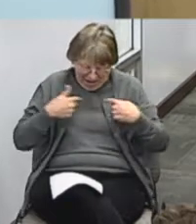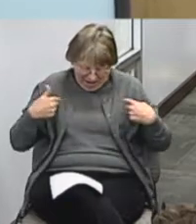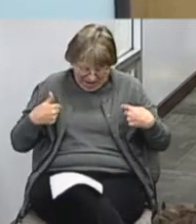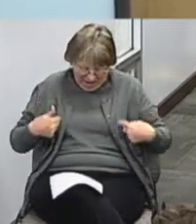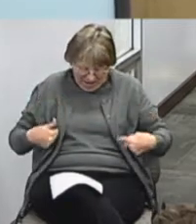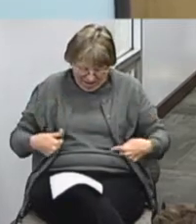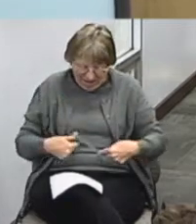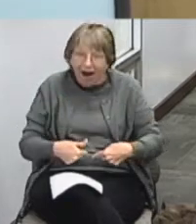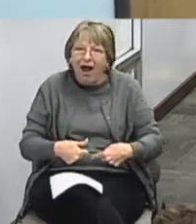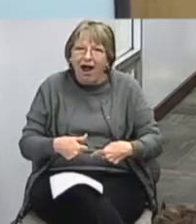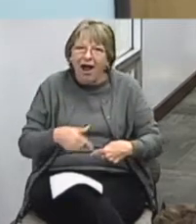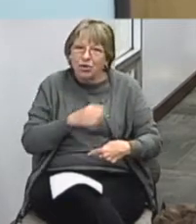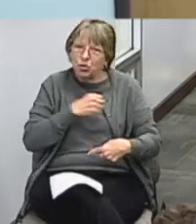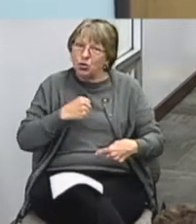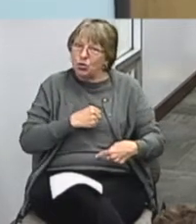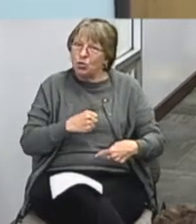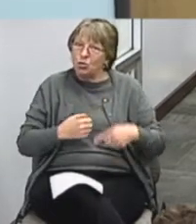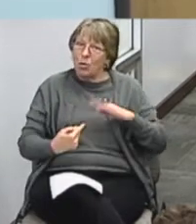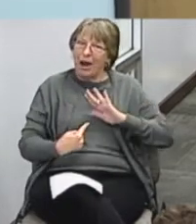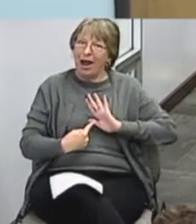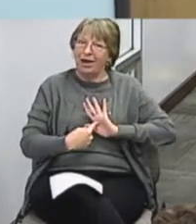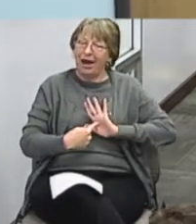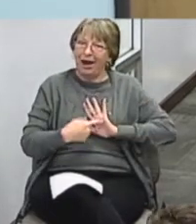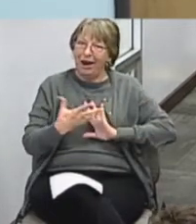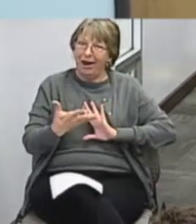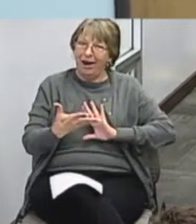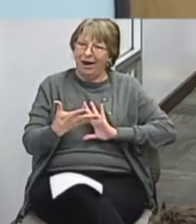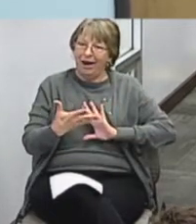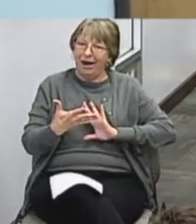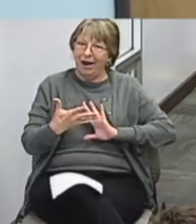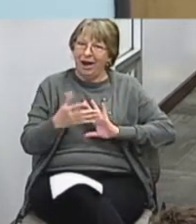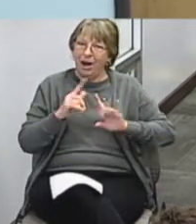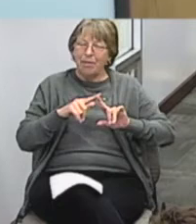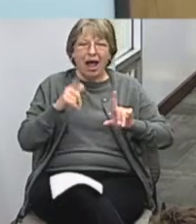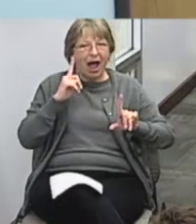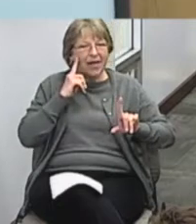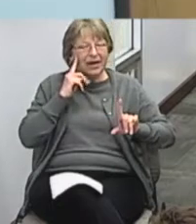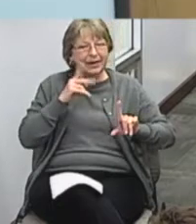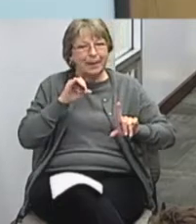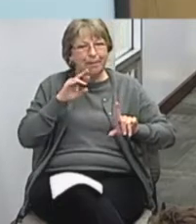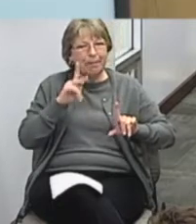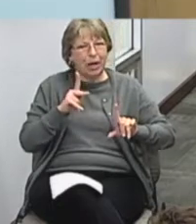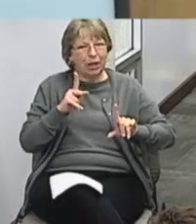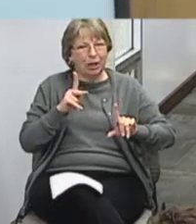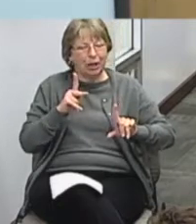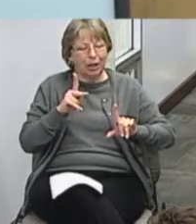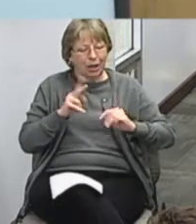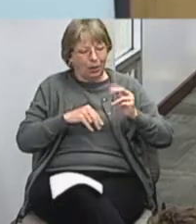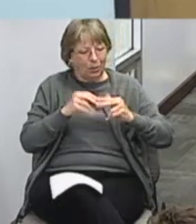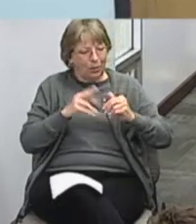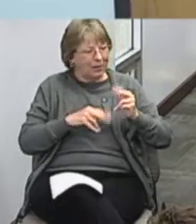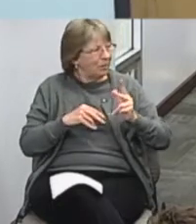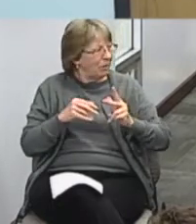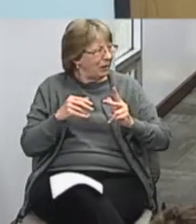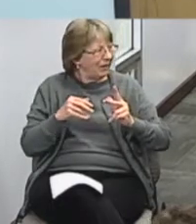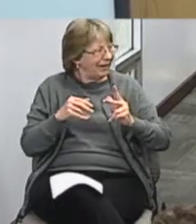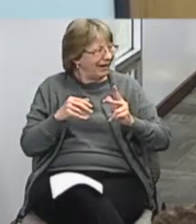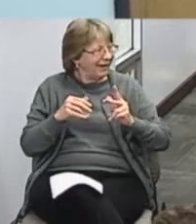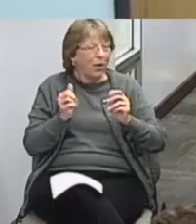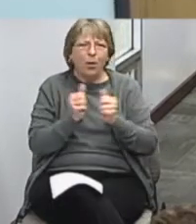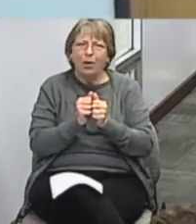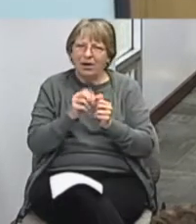of feel like that park was built with a destiny in mind, a term used in the comics a lot,